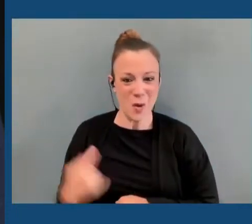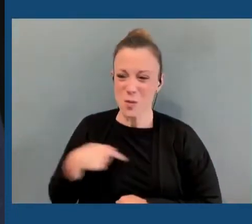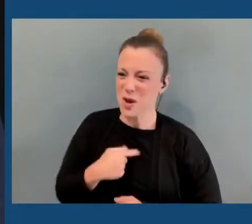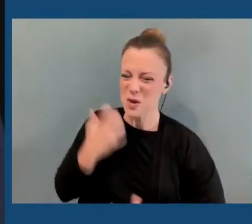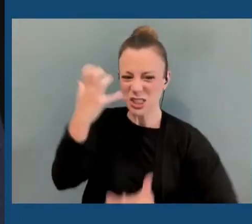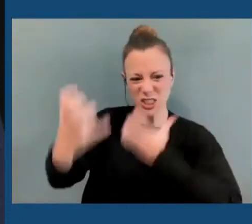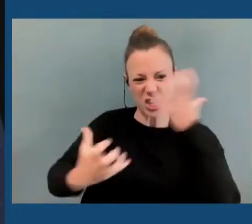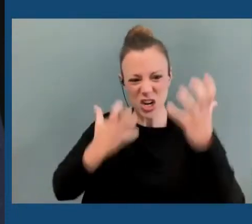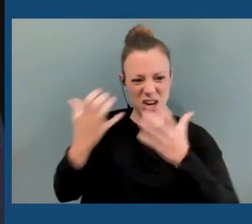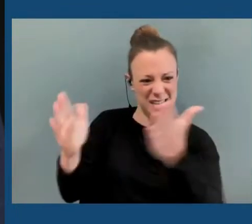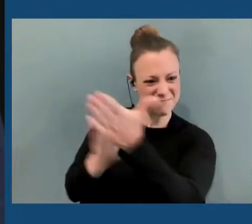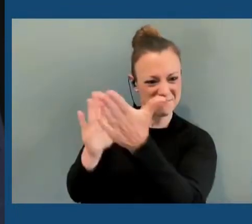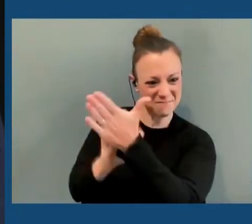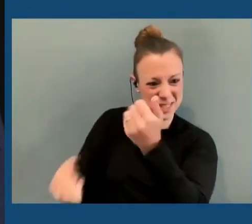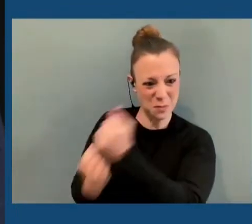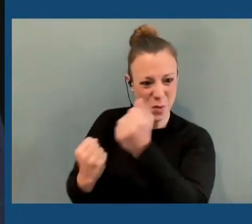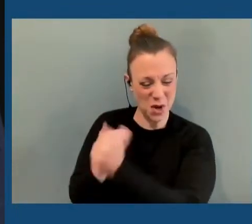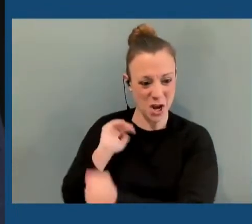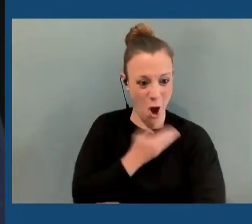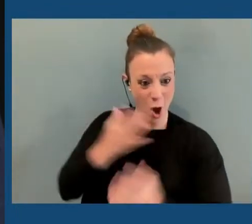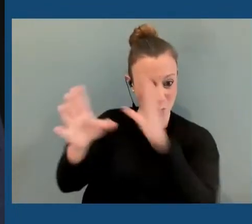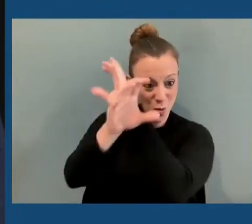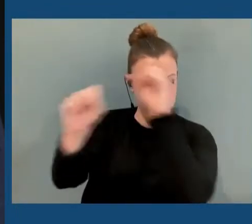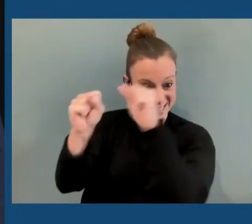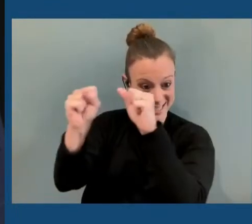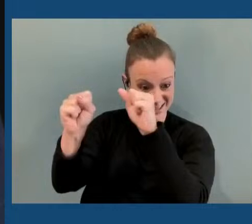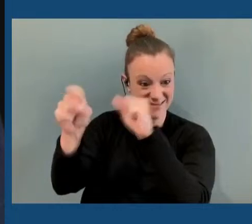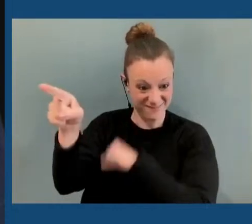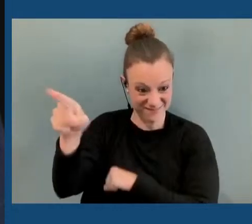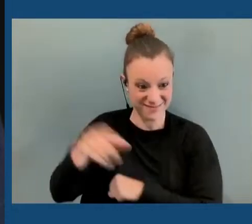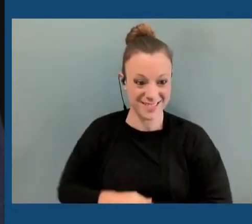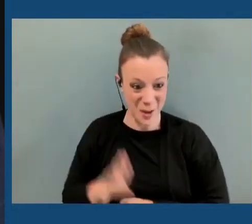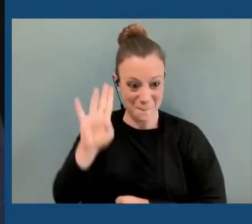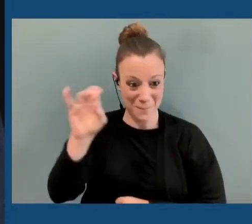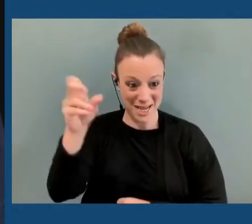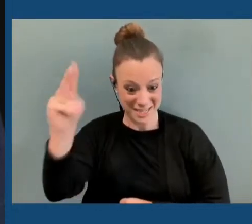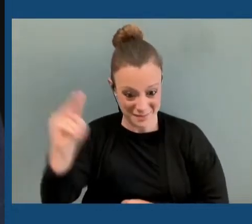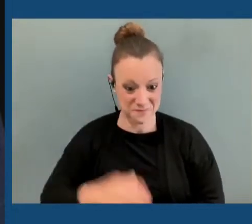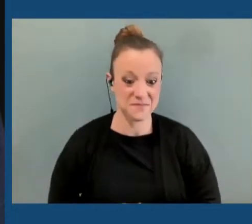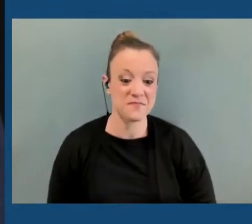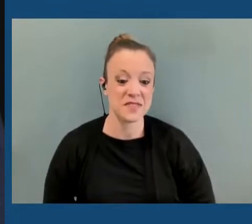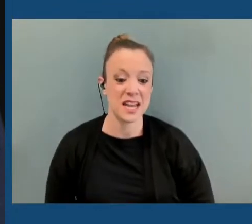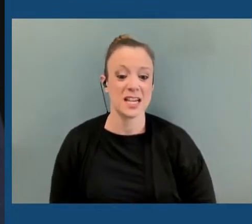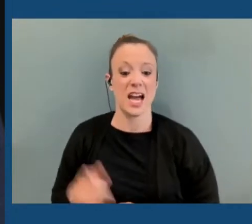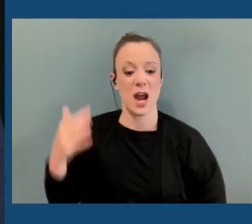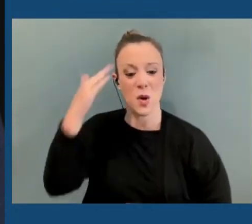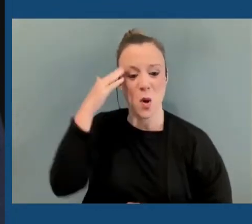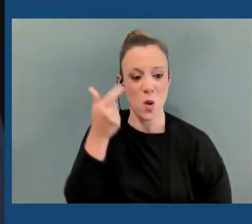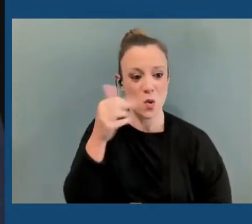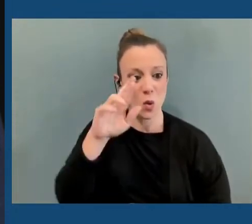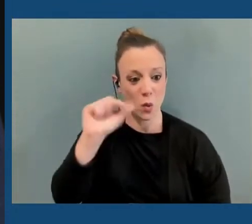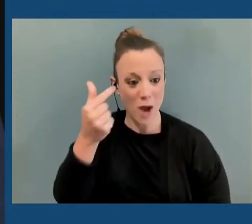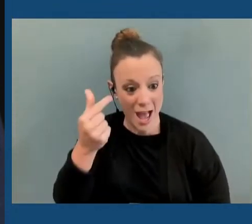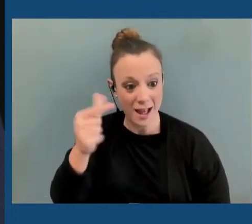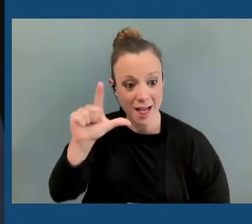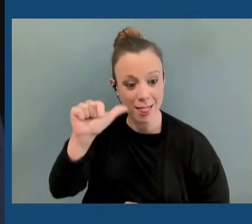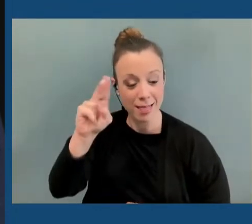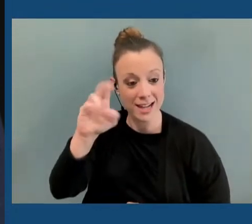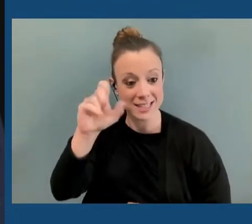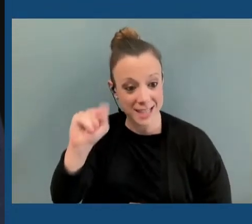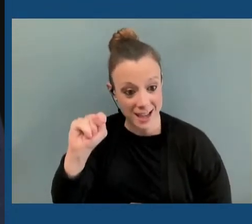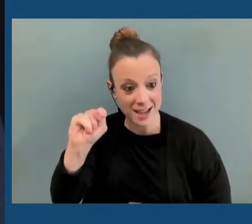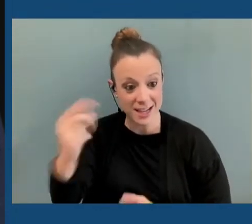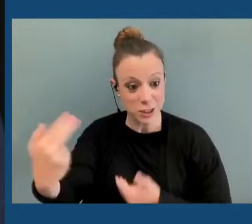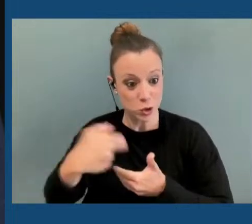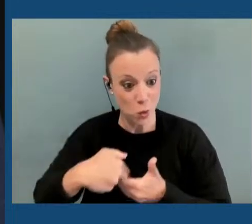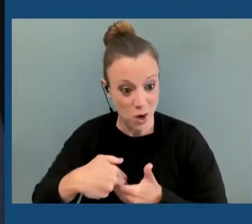section, so great to be with so many friends. And I also know that Greg Lancet has joined us. Greg, where are you? The president of the New York